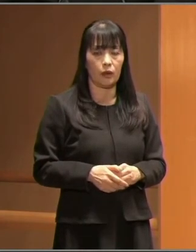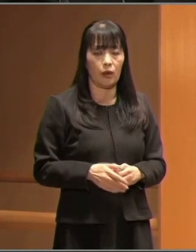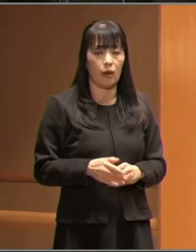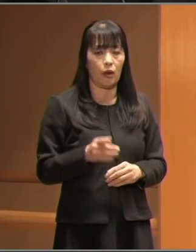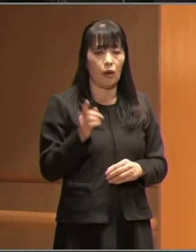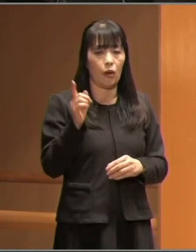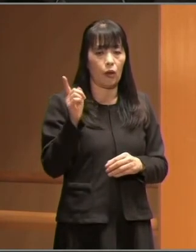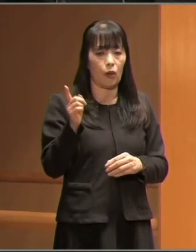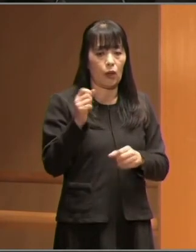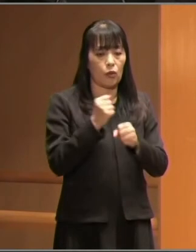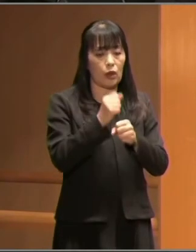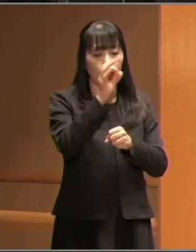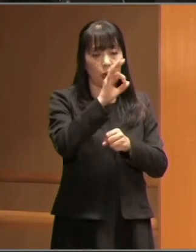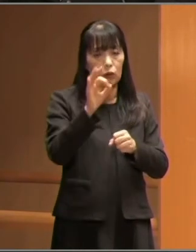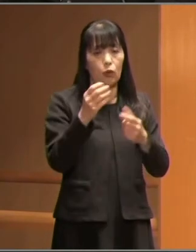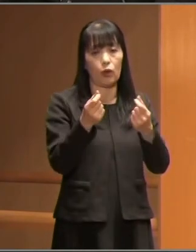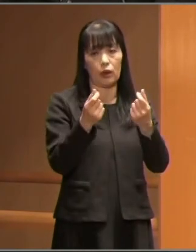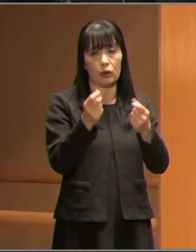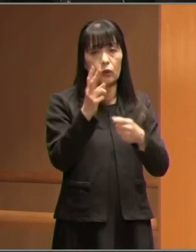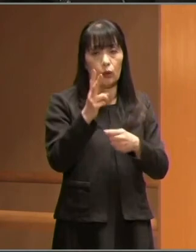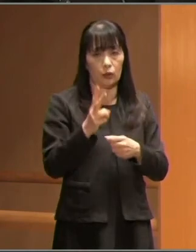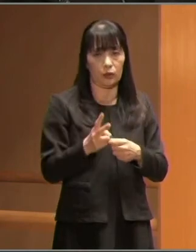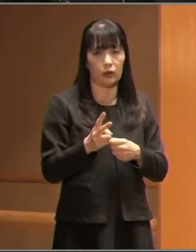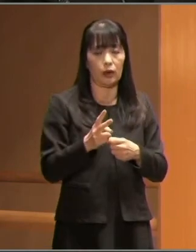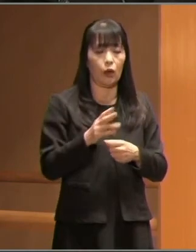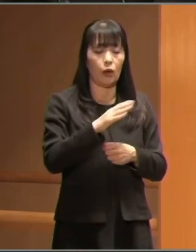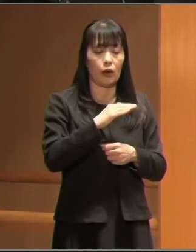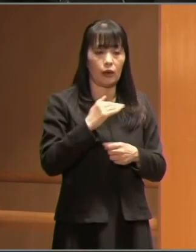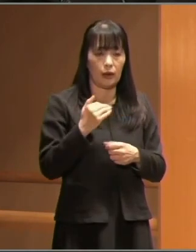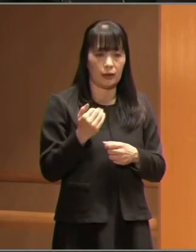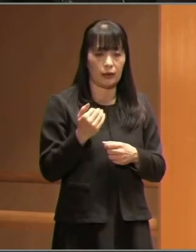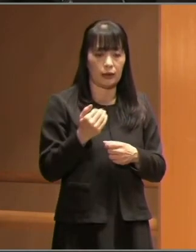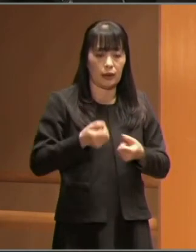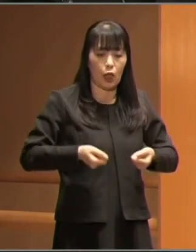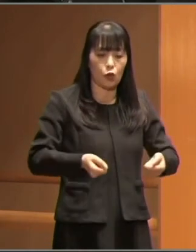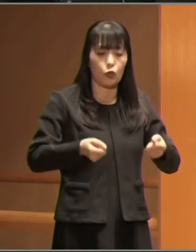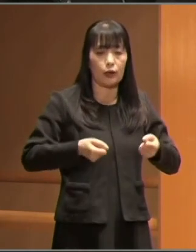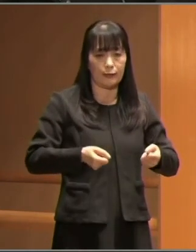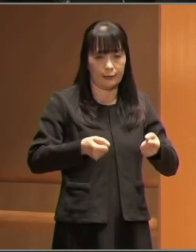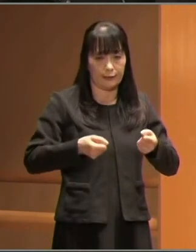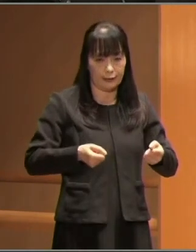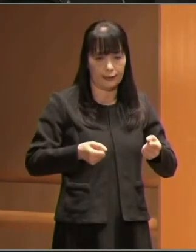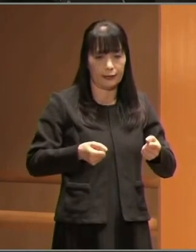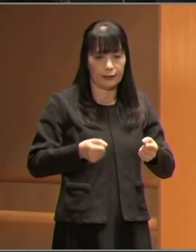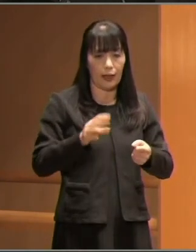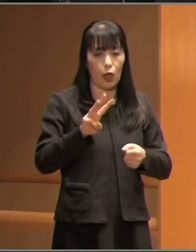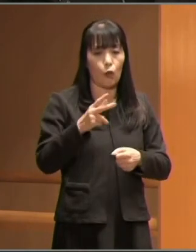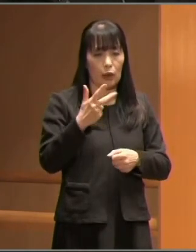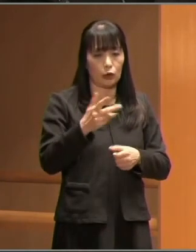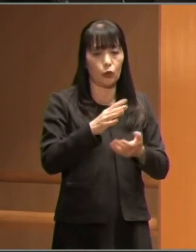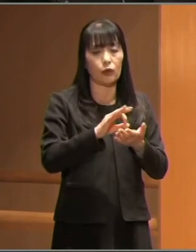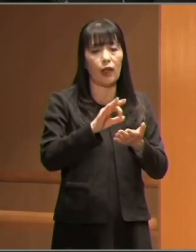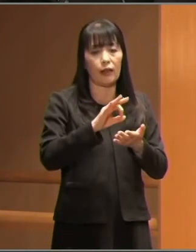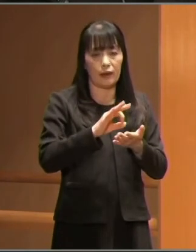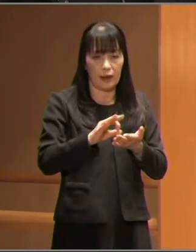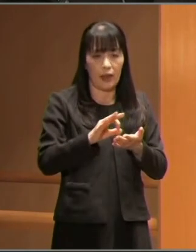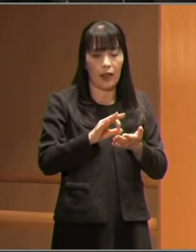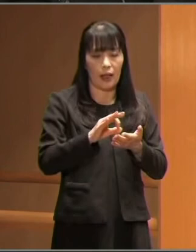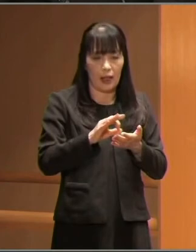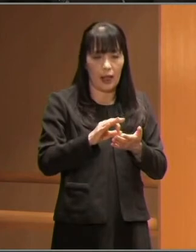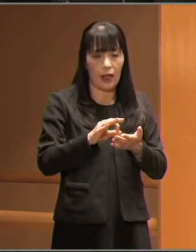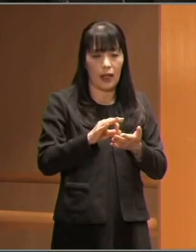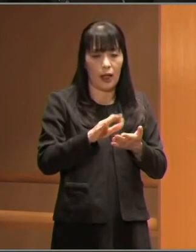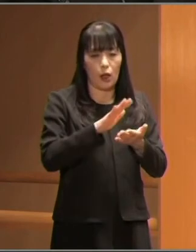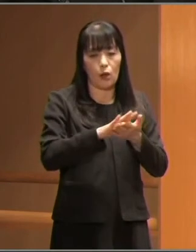And these paper too here are handmade washi paper made